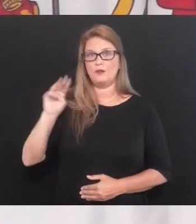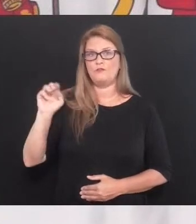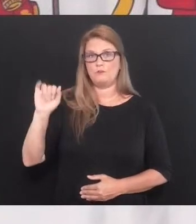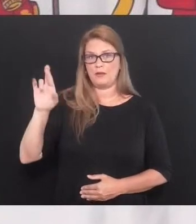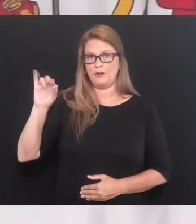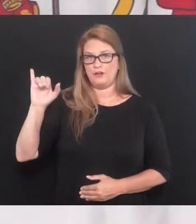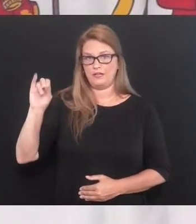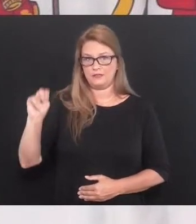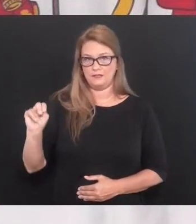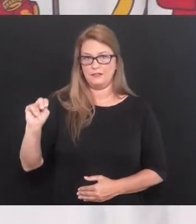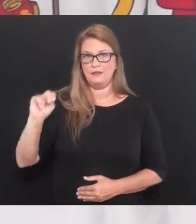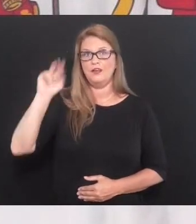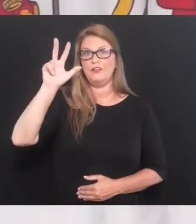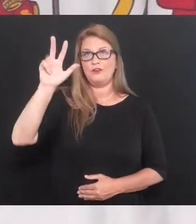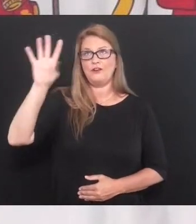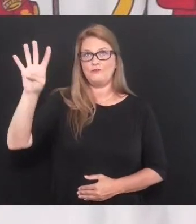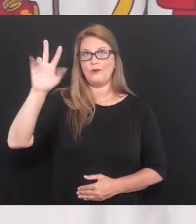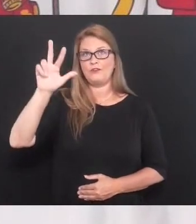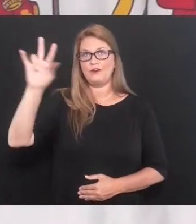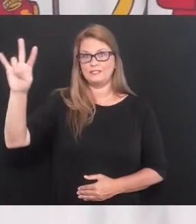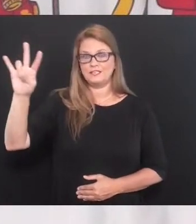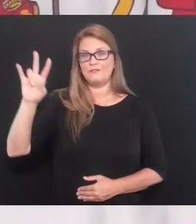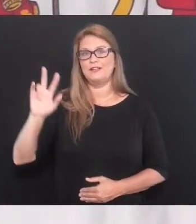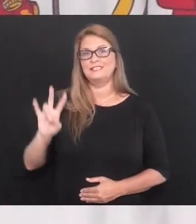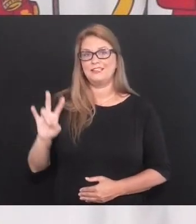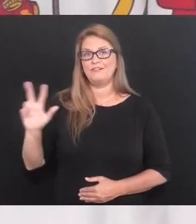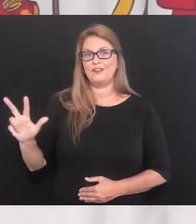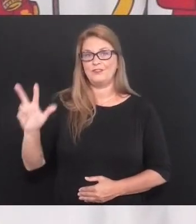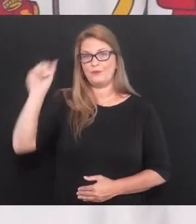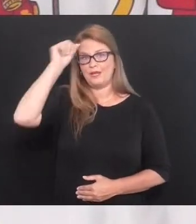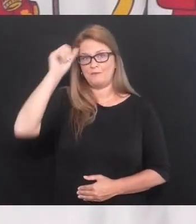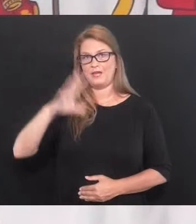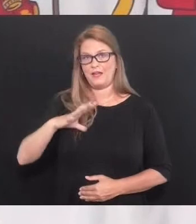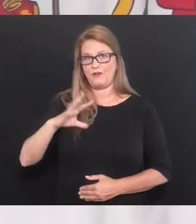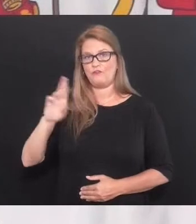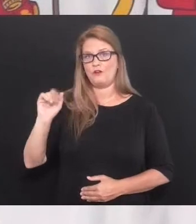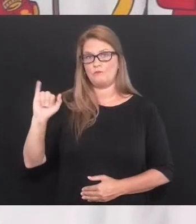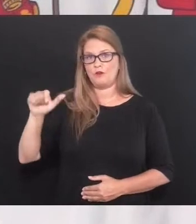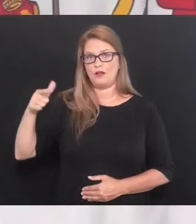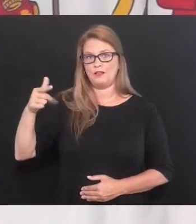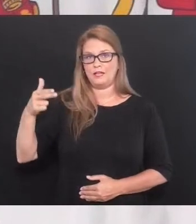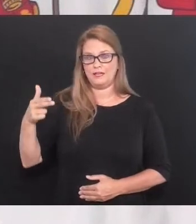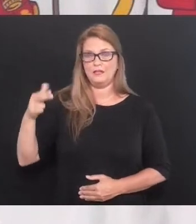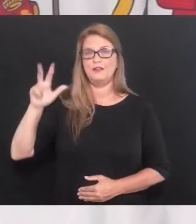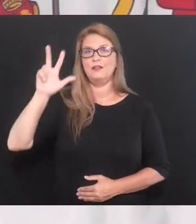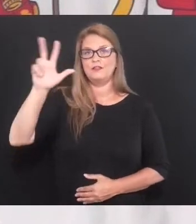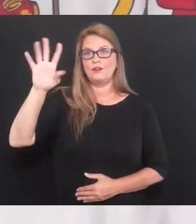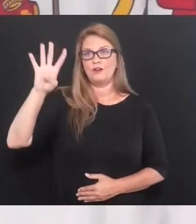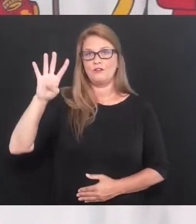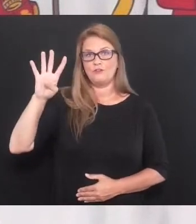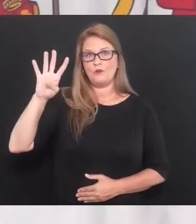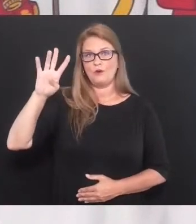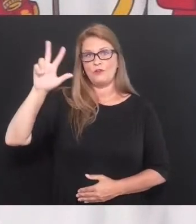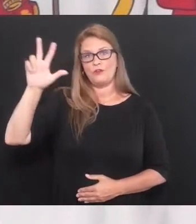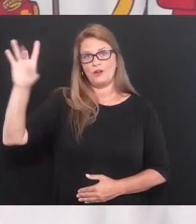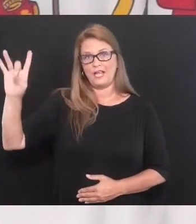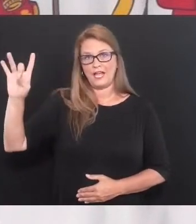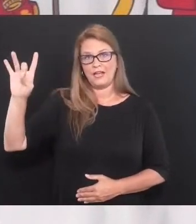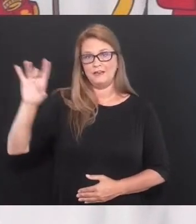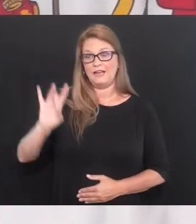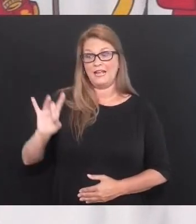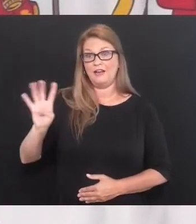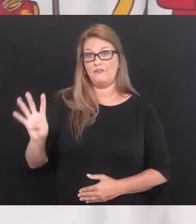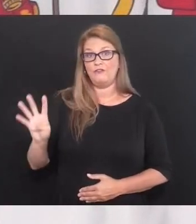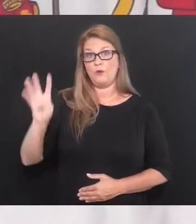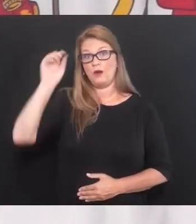The 3,437th death, a 73-year-old male from Raleigh County. The 3,438th death, an